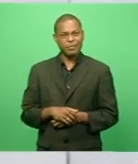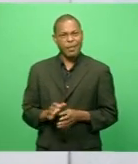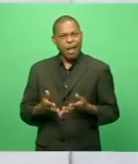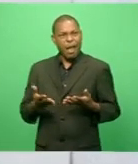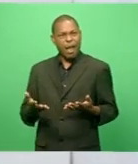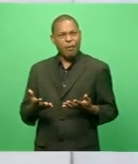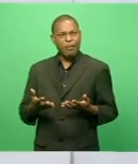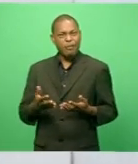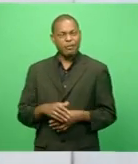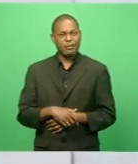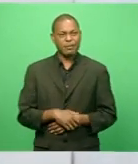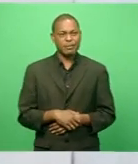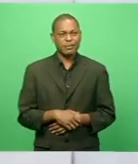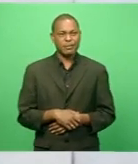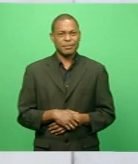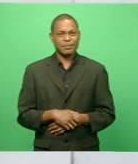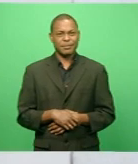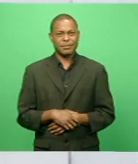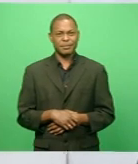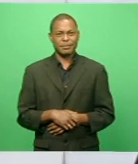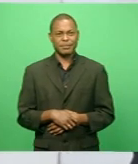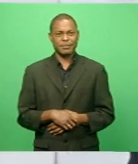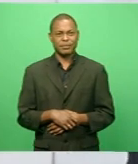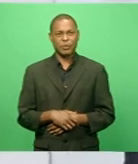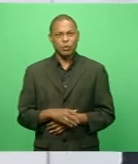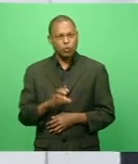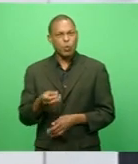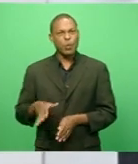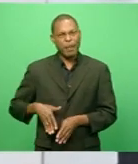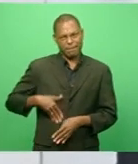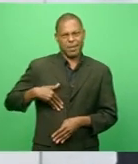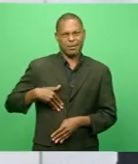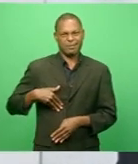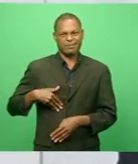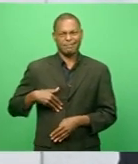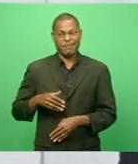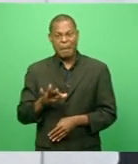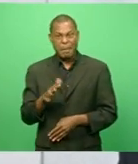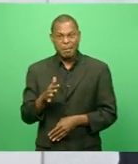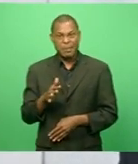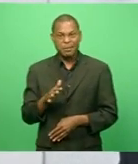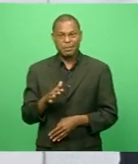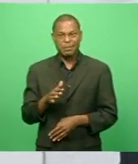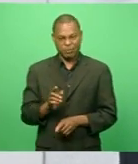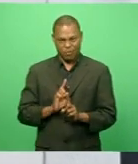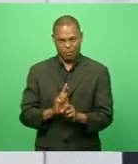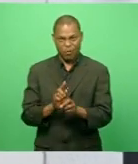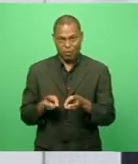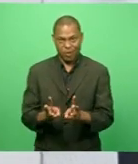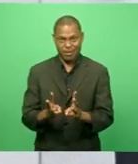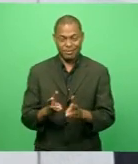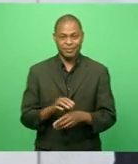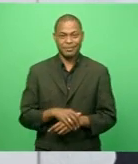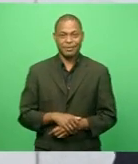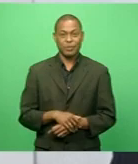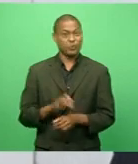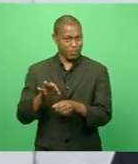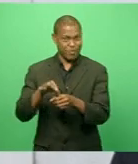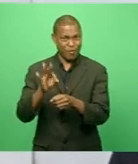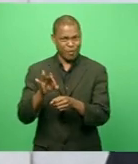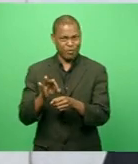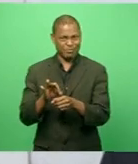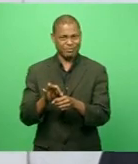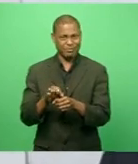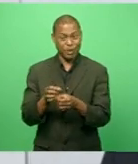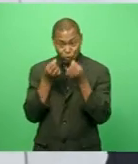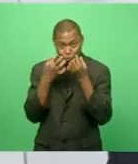positions. Caucus felt that that's the way to go. And that's the way the vote came out this morning.